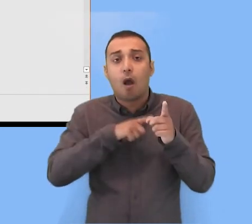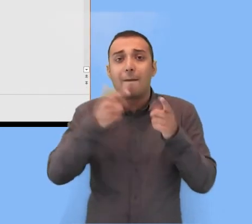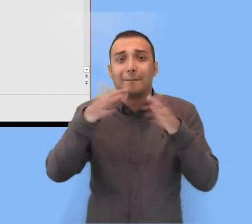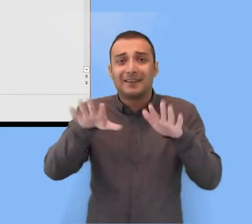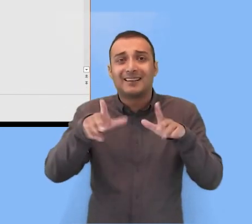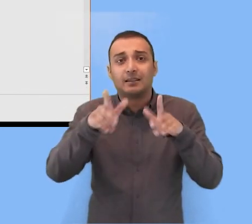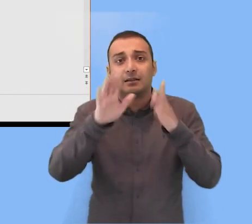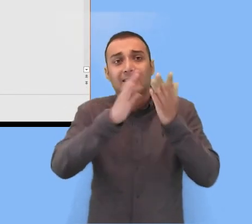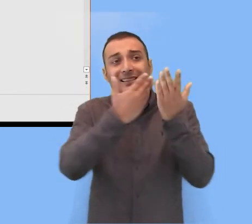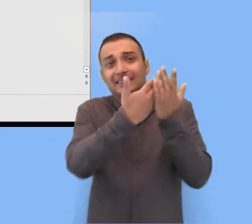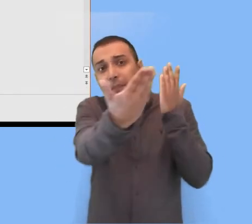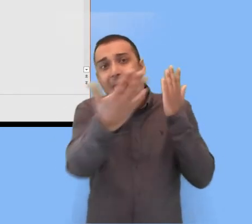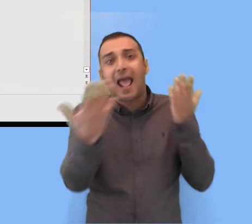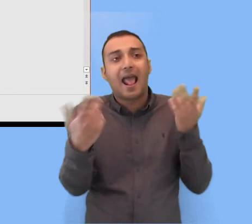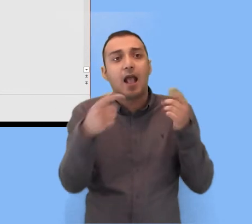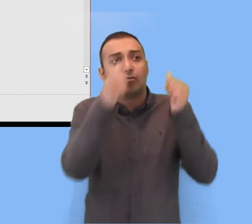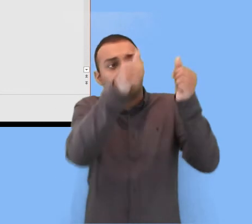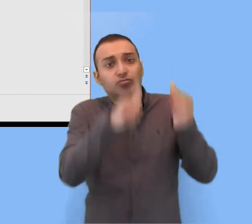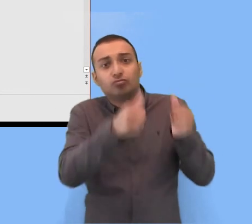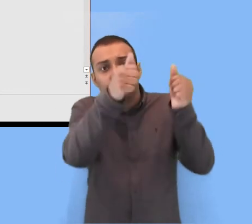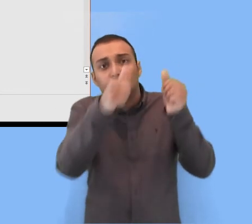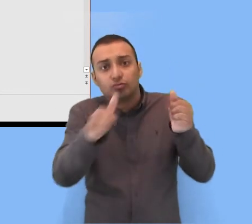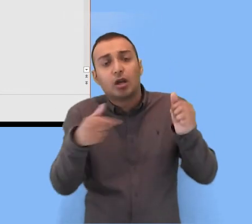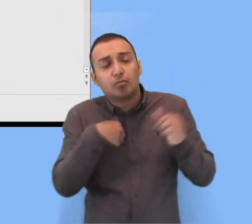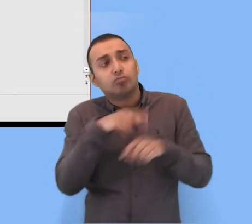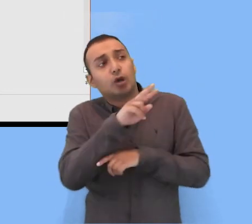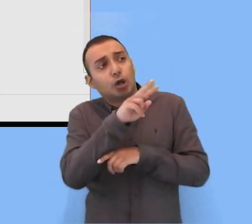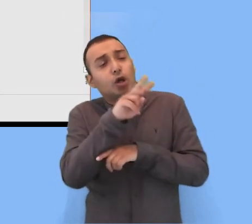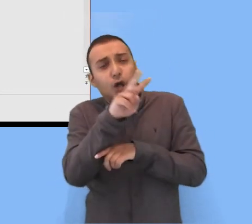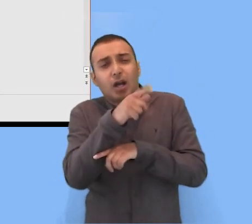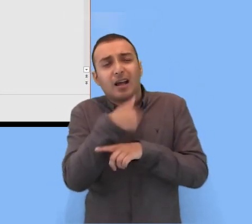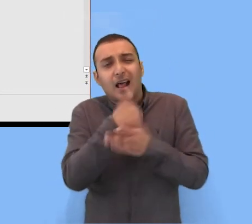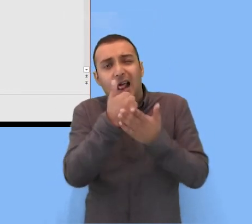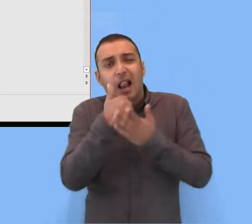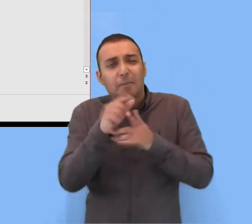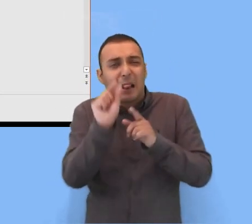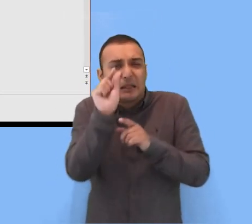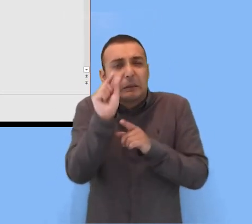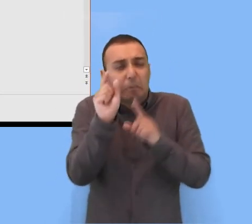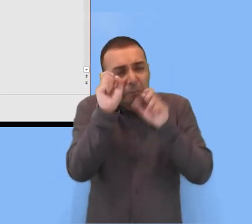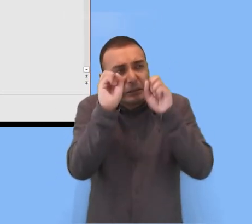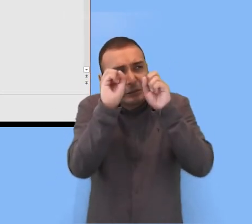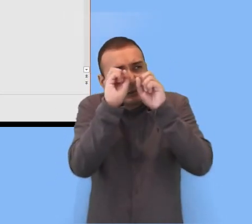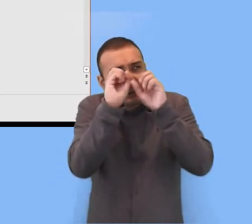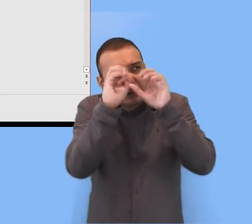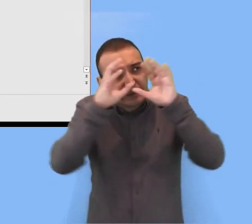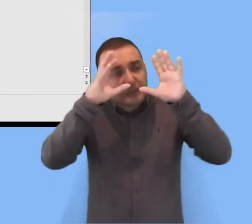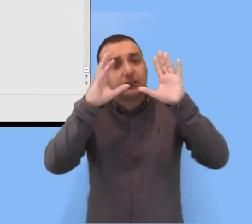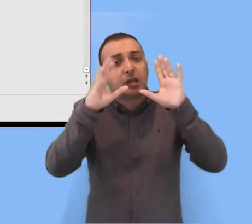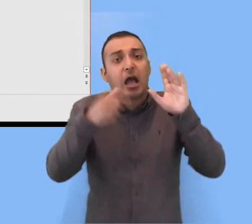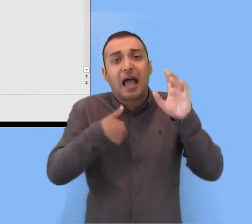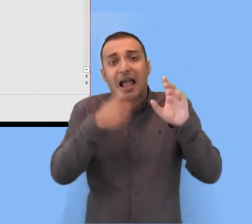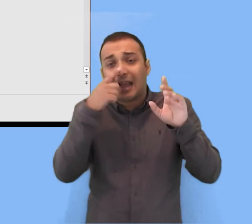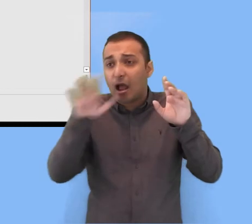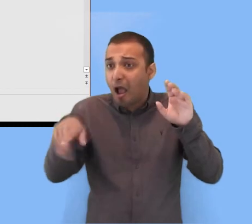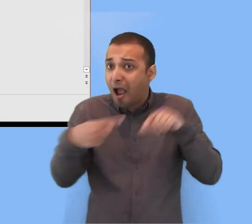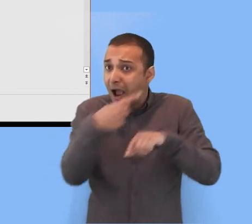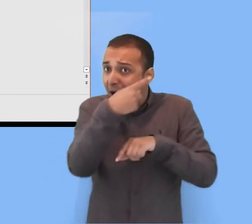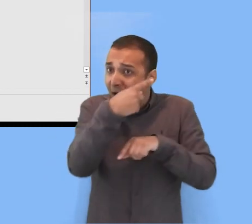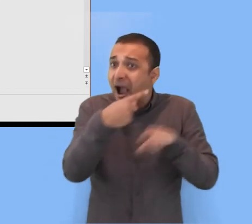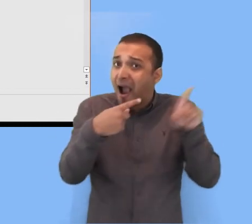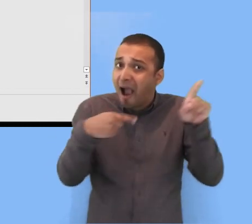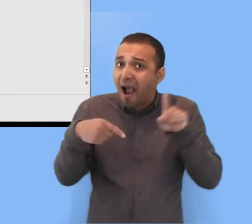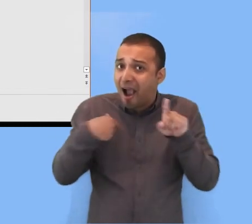boards. Because of those, I got the gist of what was going on and I could talk about it to Zara at home. There